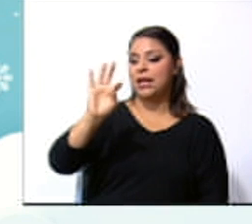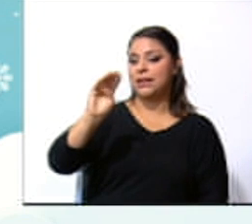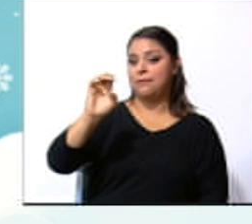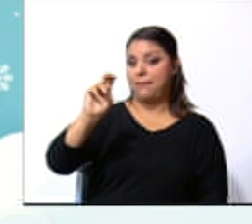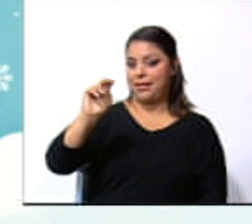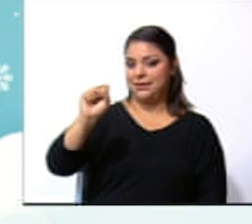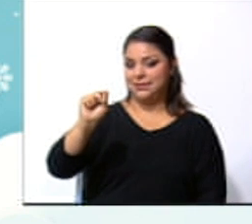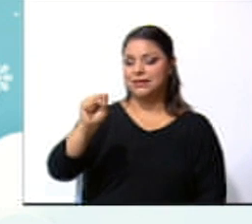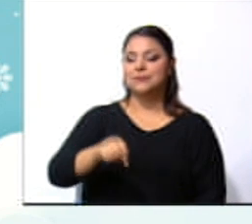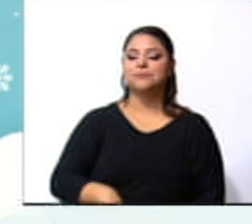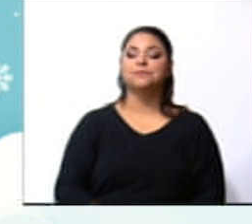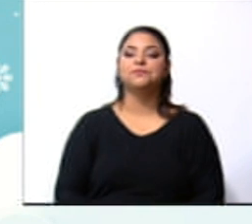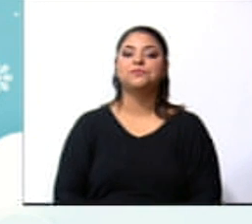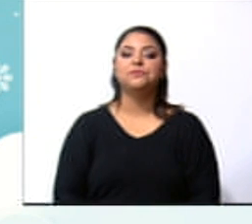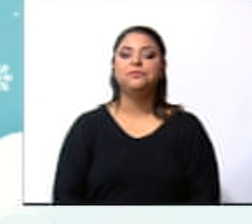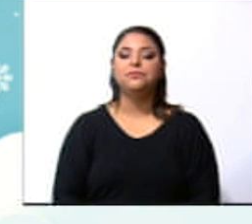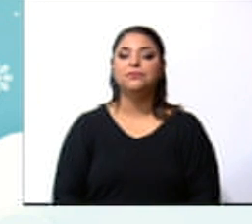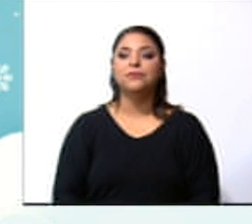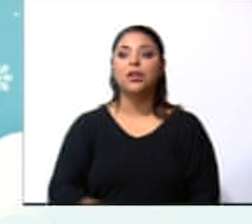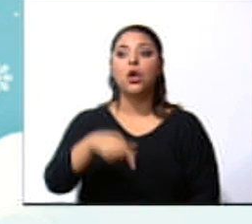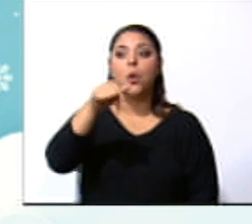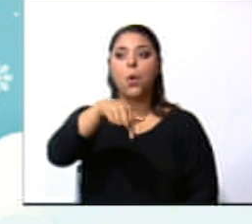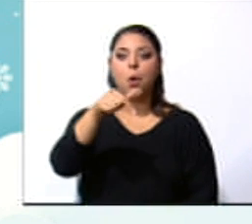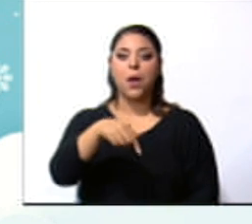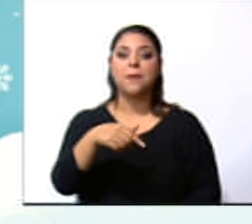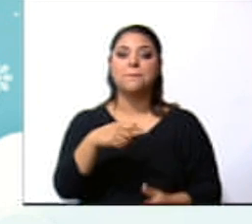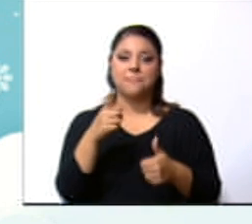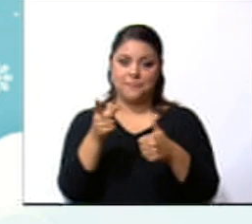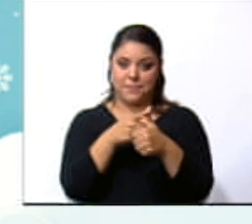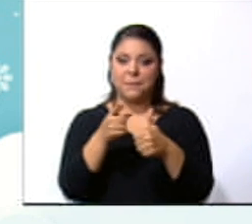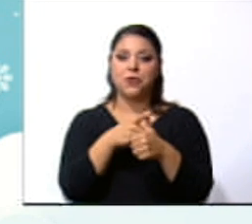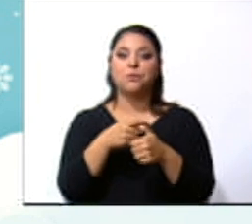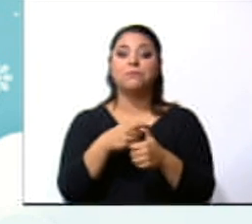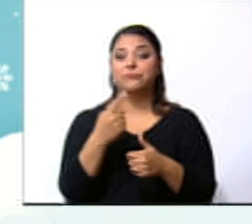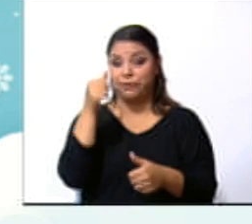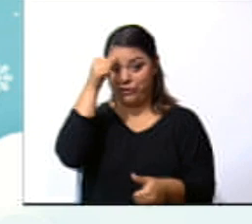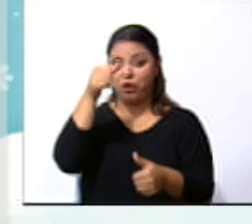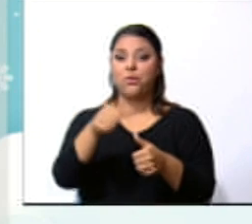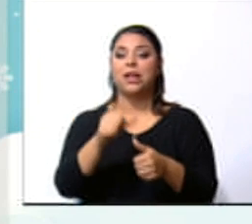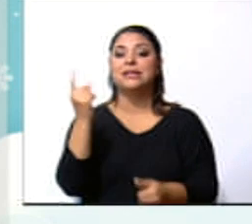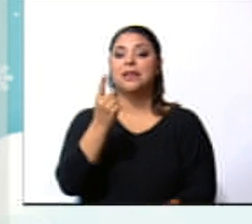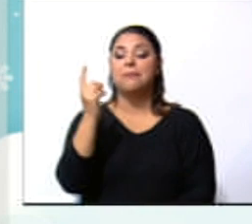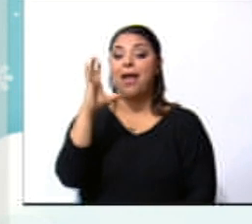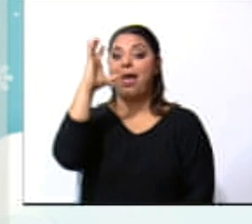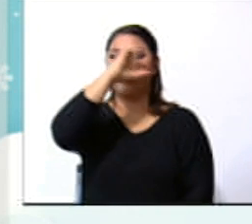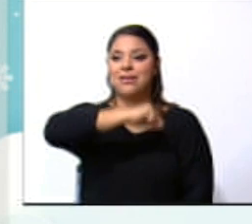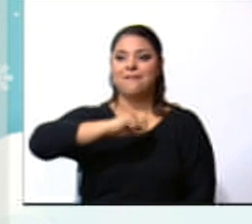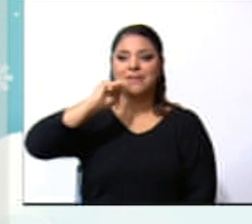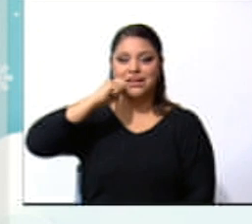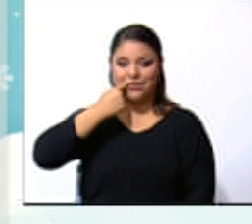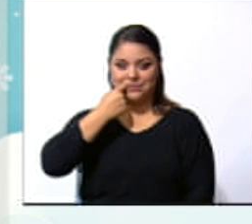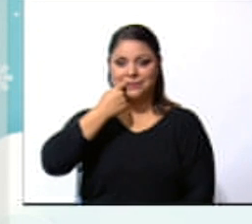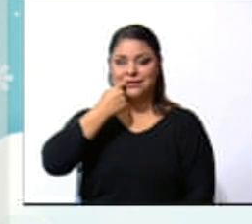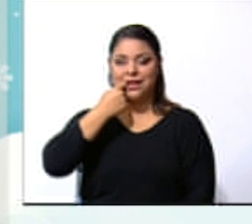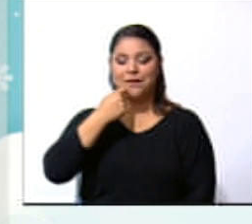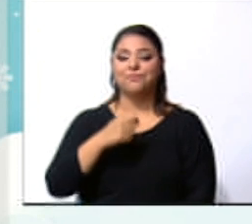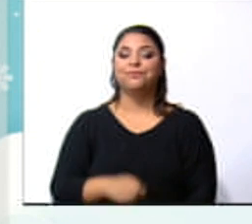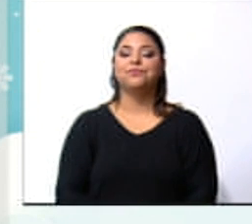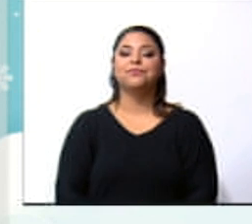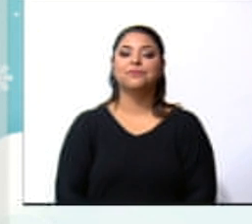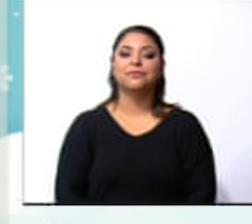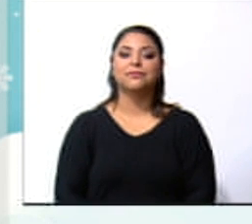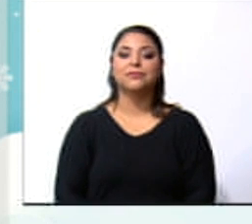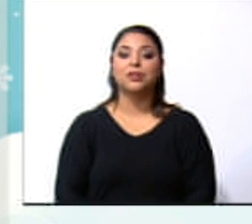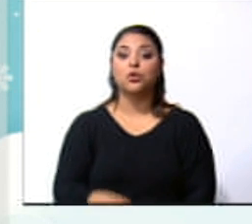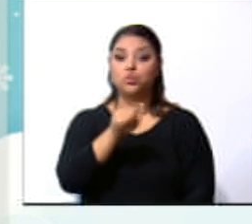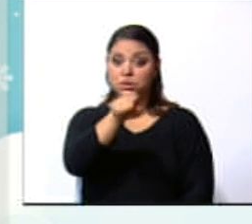our riddle for today, our self-regulation riddle. Remember to ask your English teachers for help,